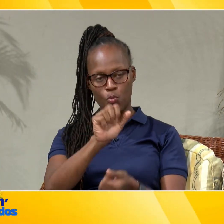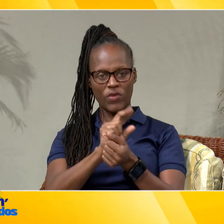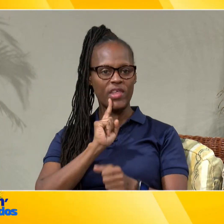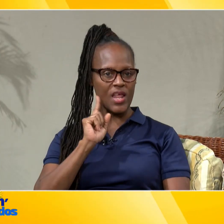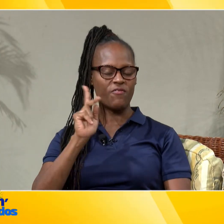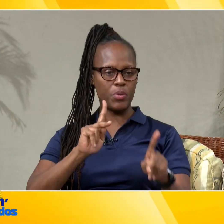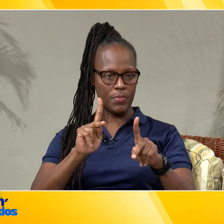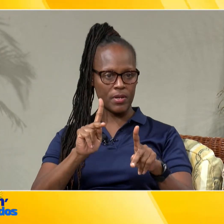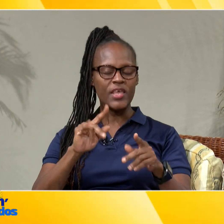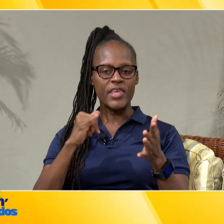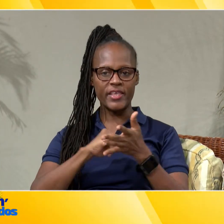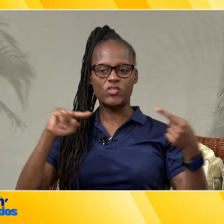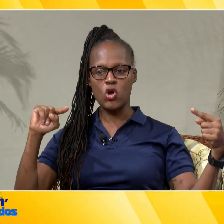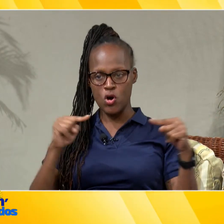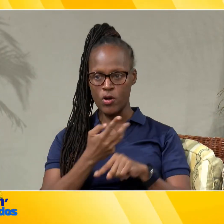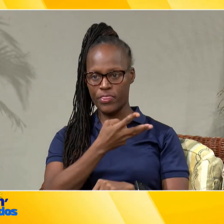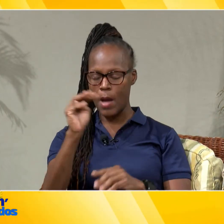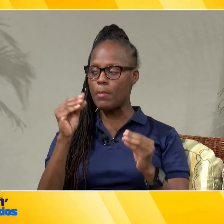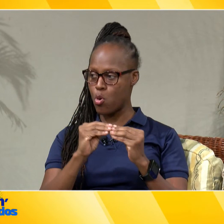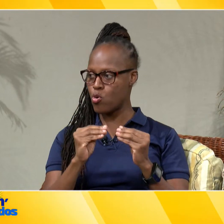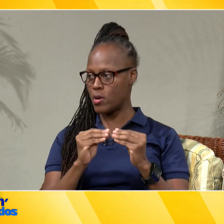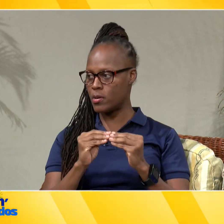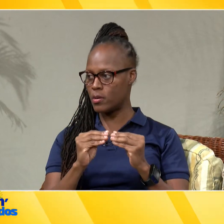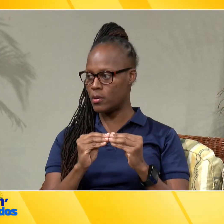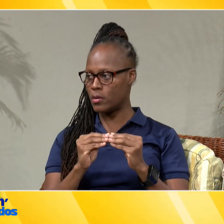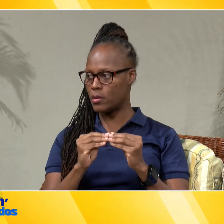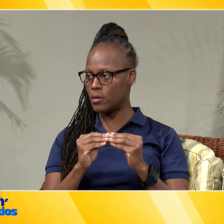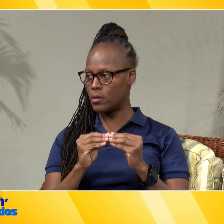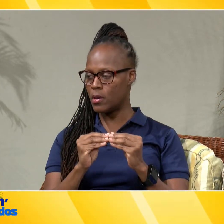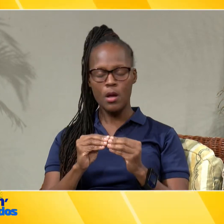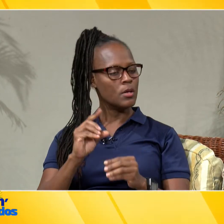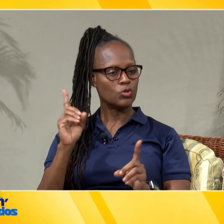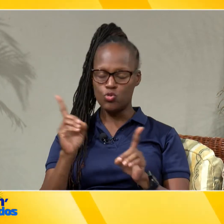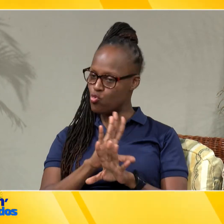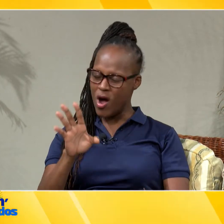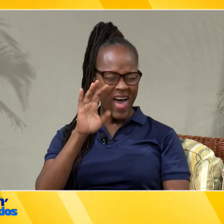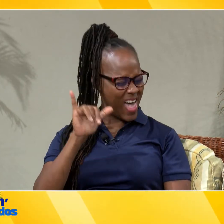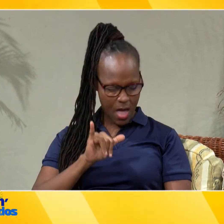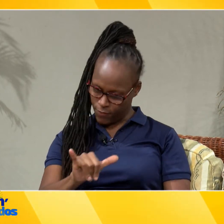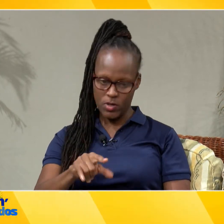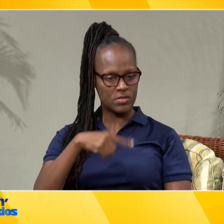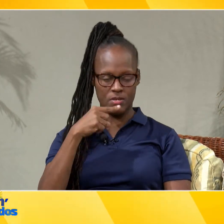Just call an individual dumb. It is hurtful to the deaf. Okay.